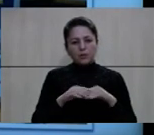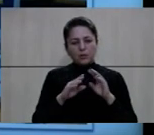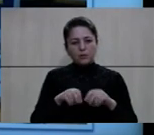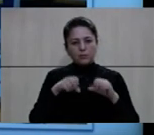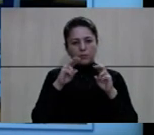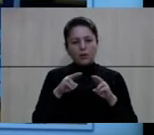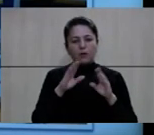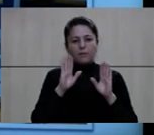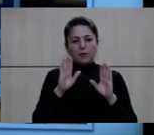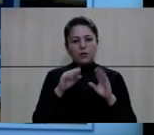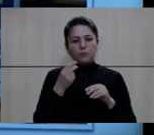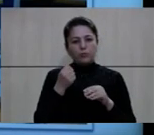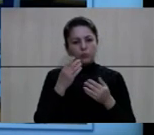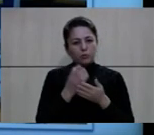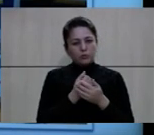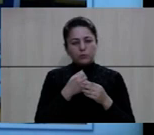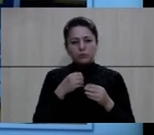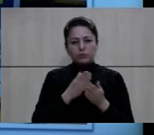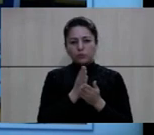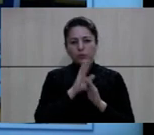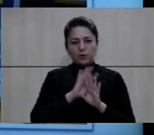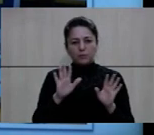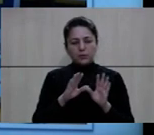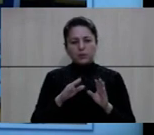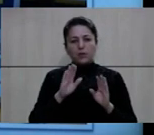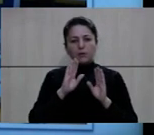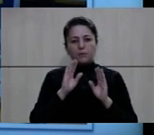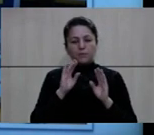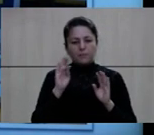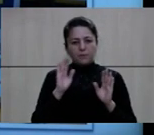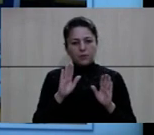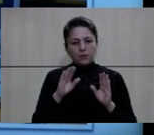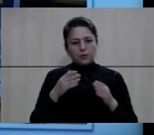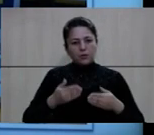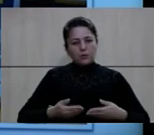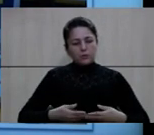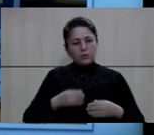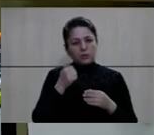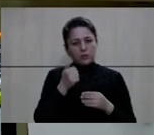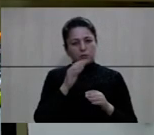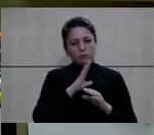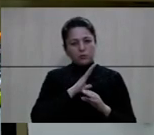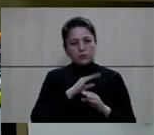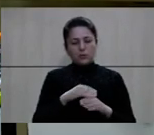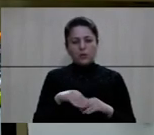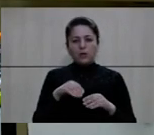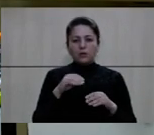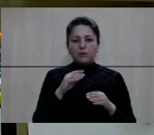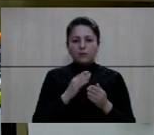Kasb faqat pul topish usuli emas, balki hayotingizni katta qismini mazmunli o'tkazish vositasi sifatida